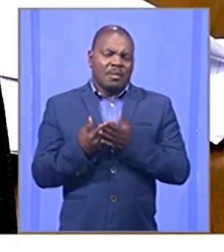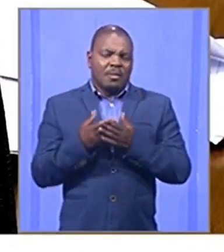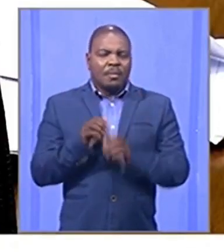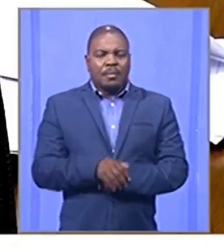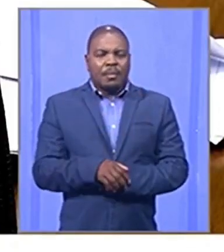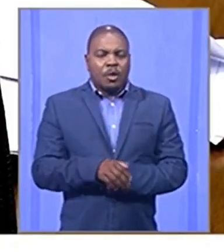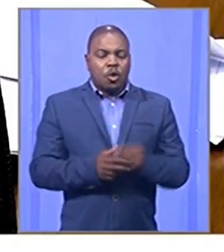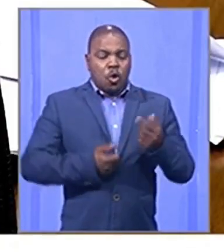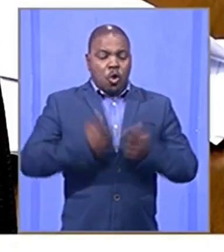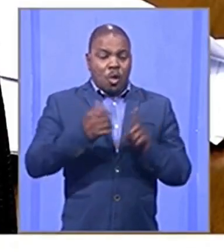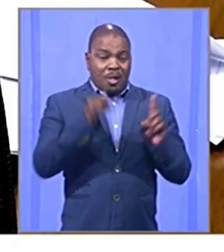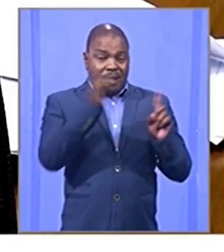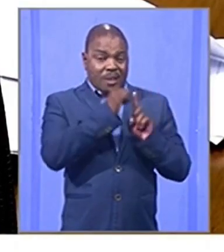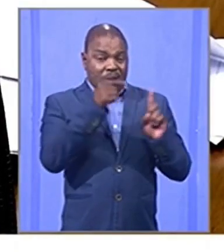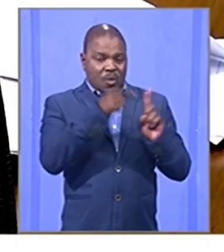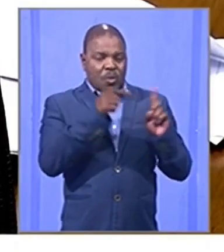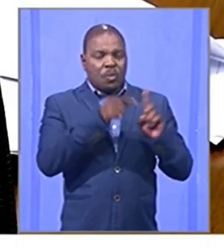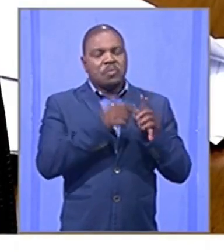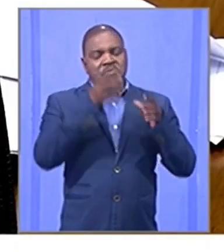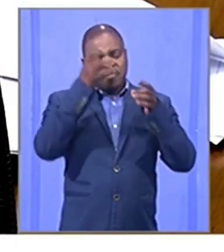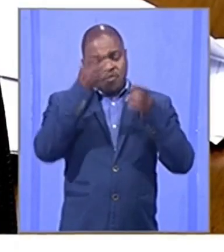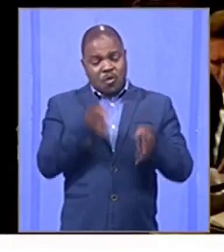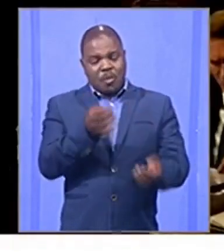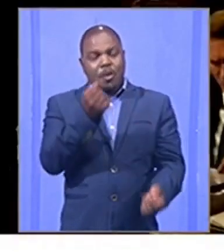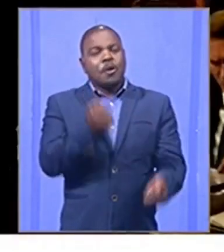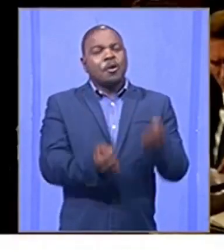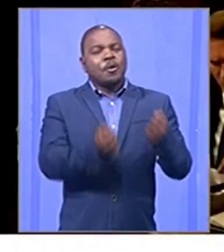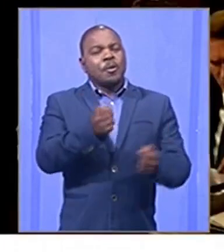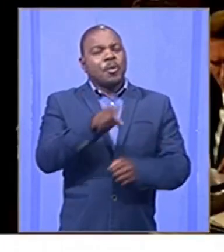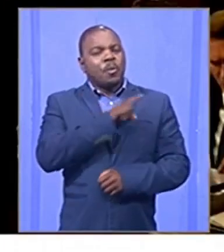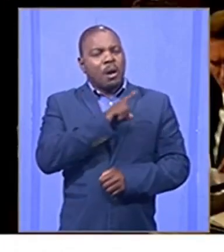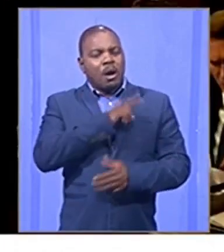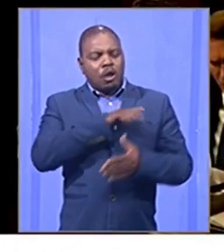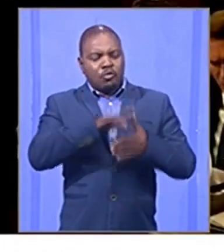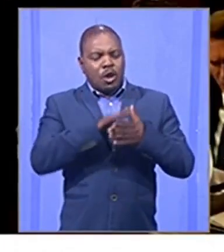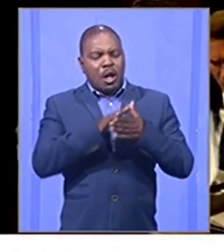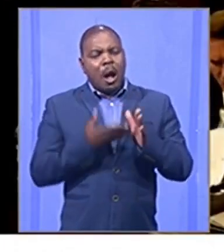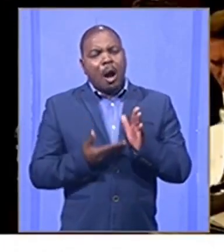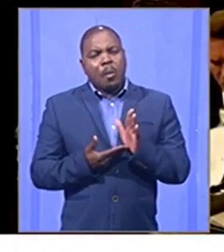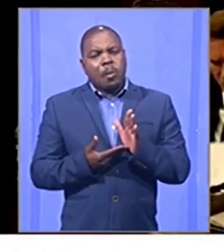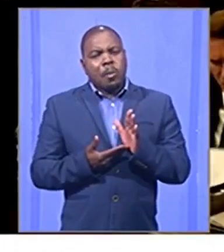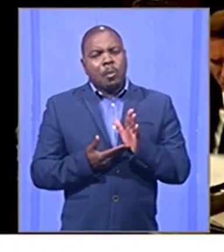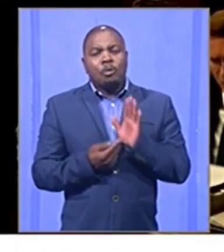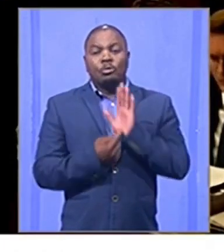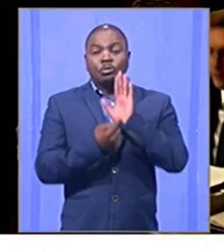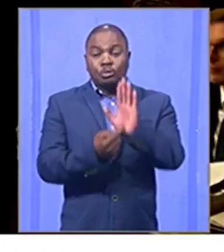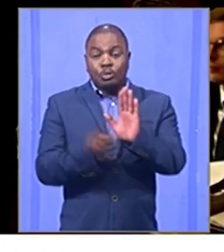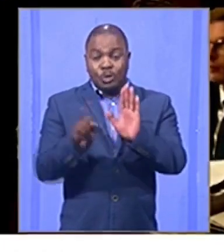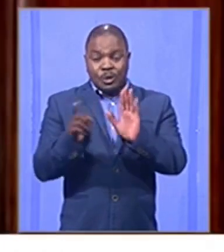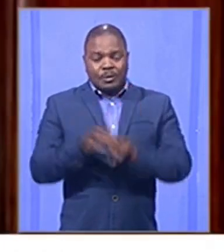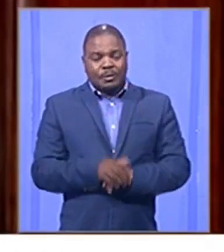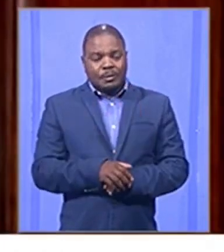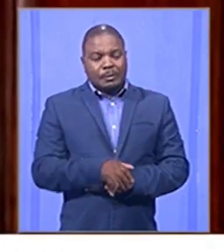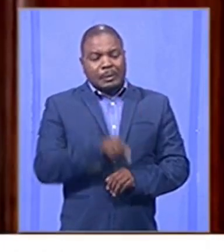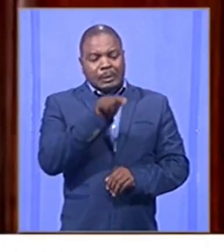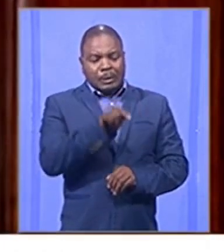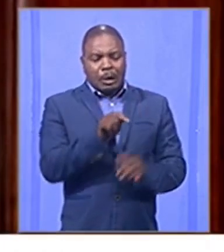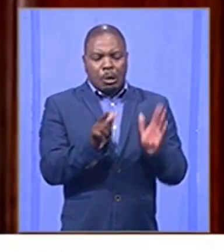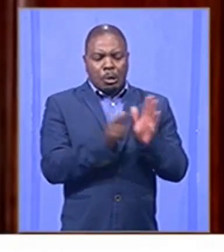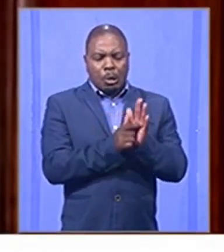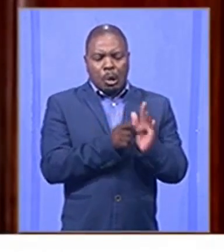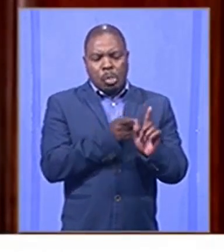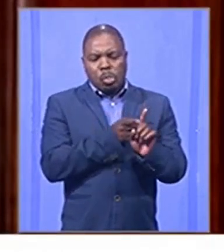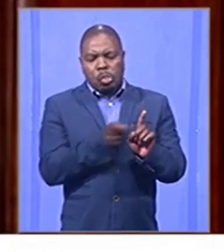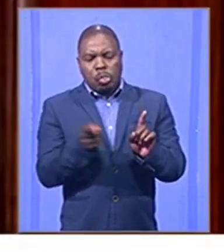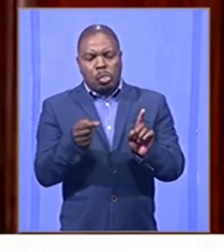Mmueledi wa ga Magudumana o boleletse lekgotla gore go na le mabaka a utlwalang a bontshang gore dikgato tse di seng ka fa molaong tsa